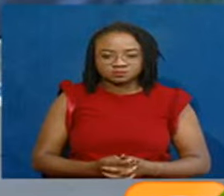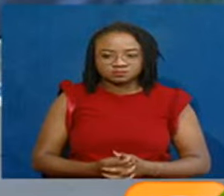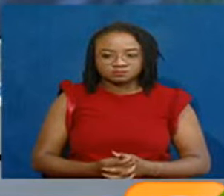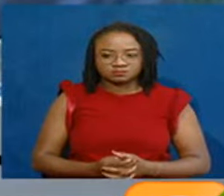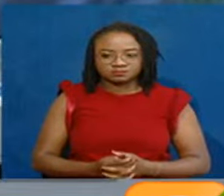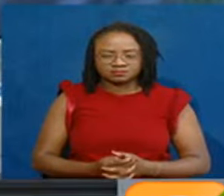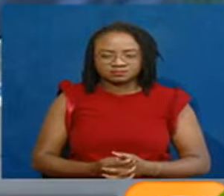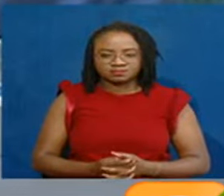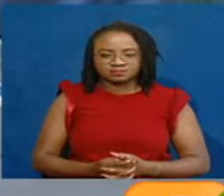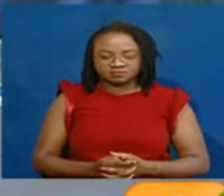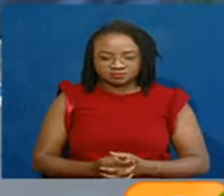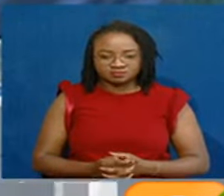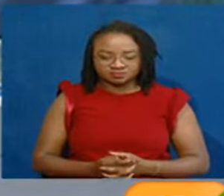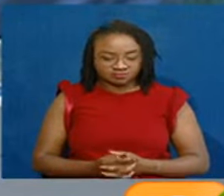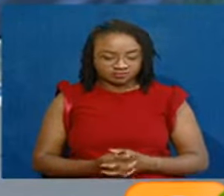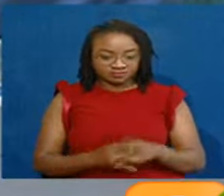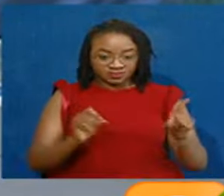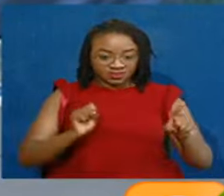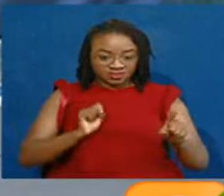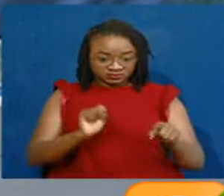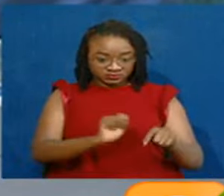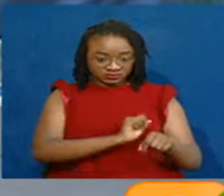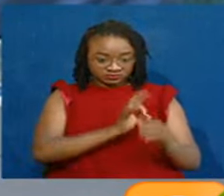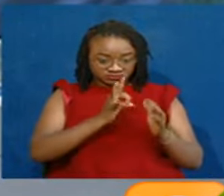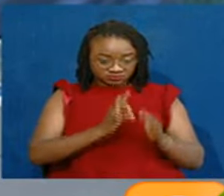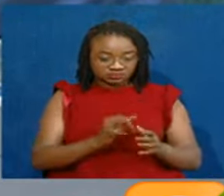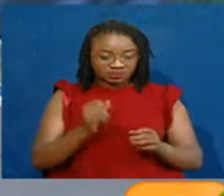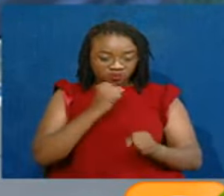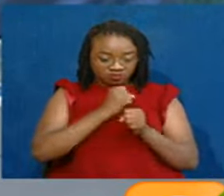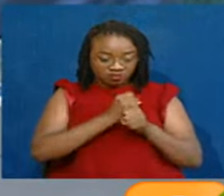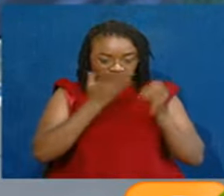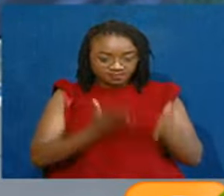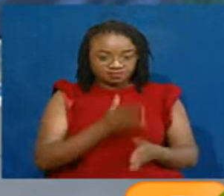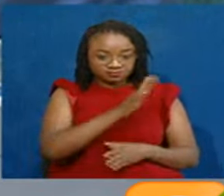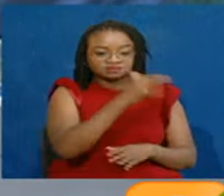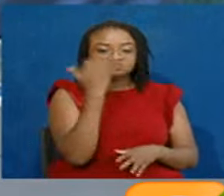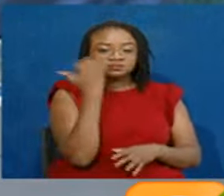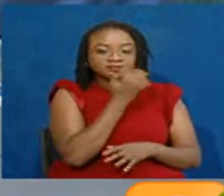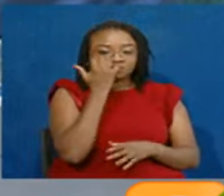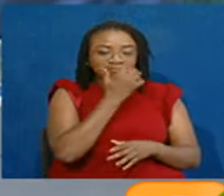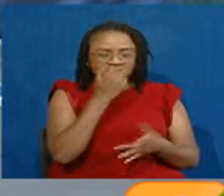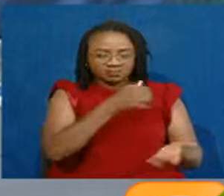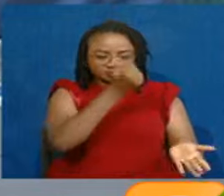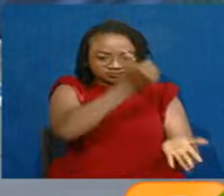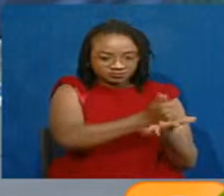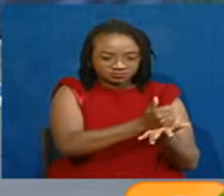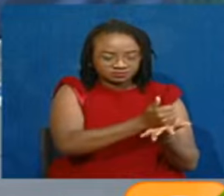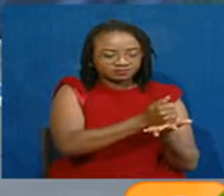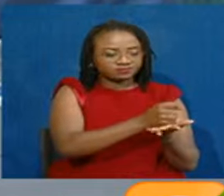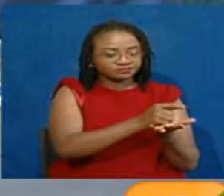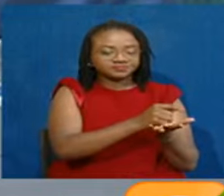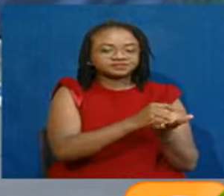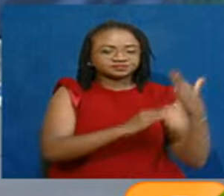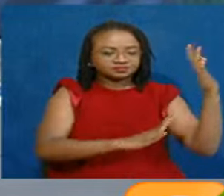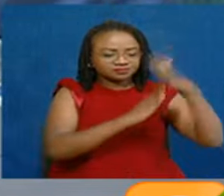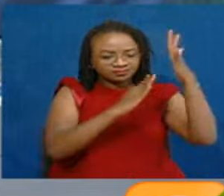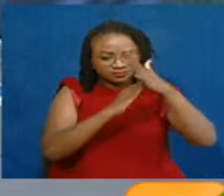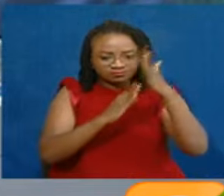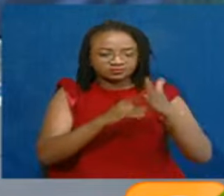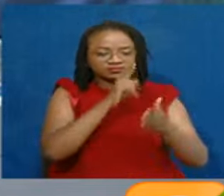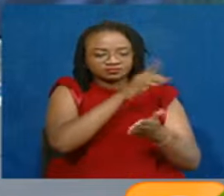Senior staff at the impeached deputy president's office, that is Rigathi Gachagua's office, have been sent on compulsory